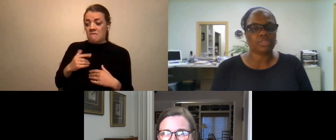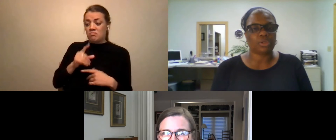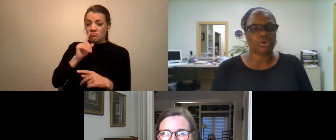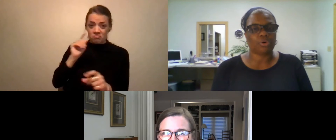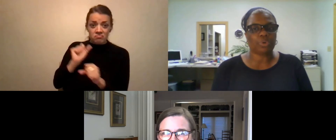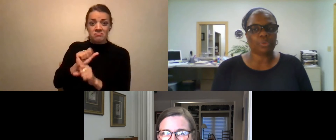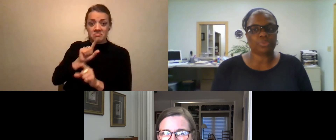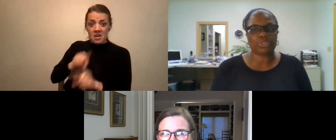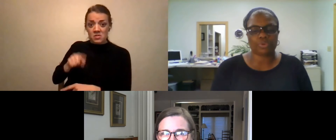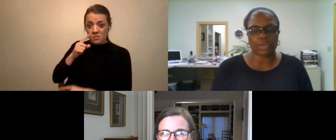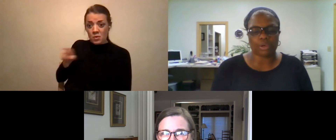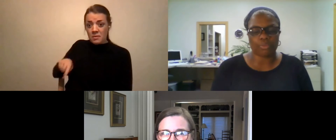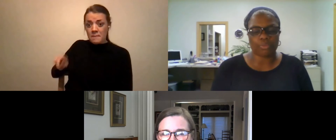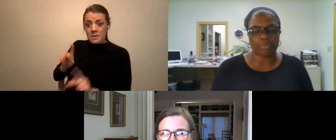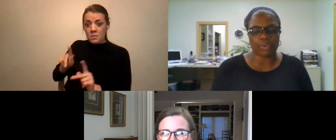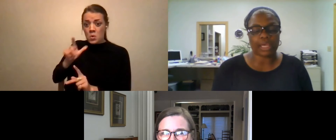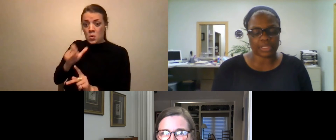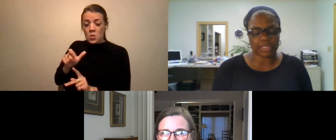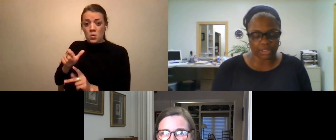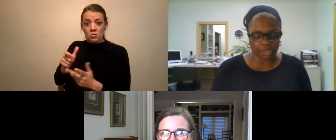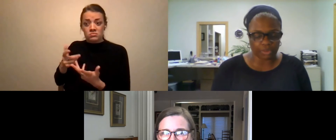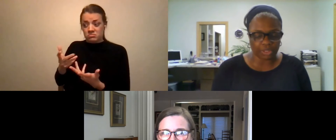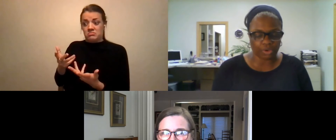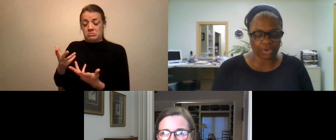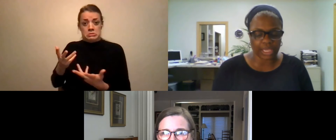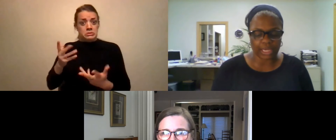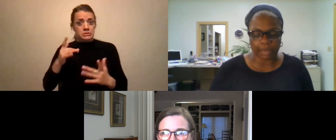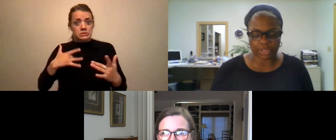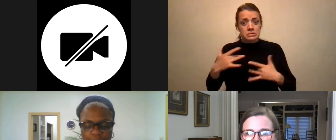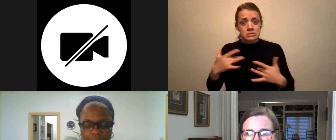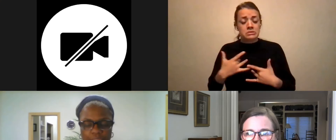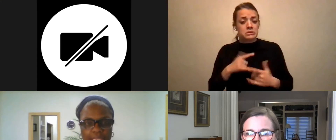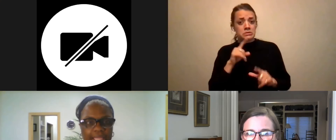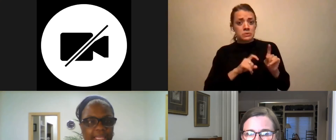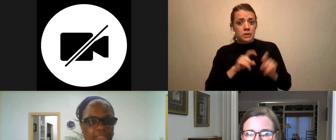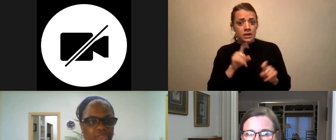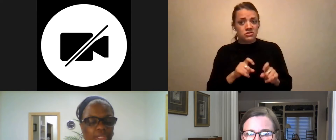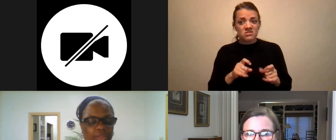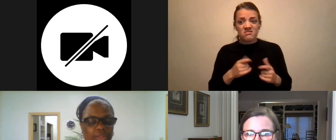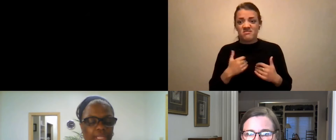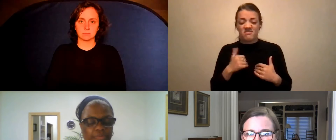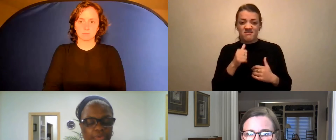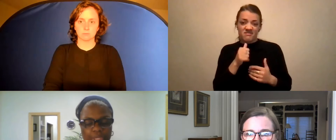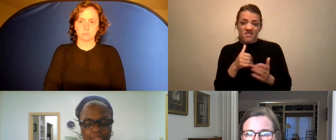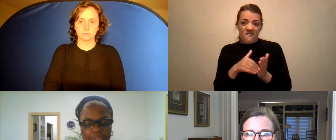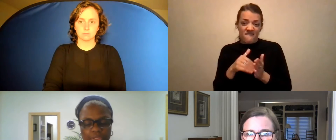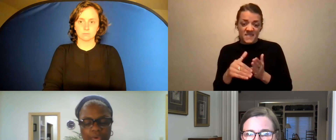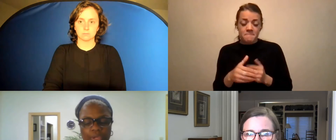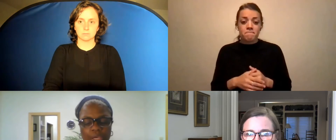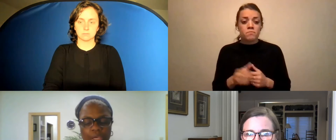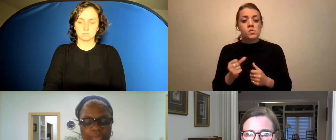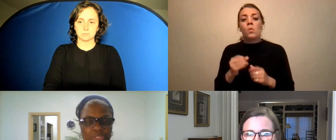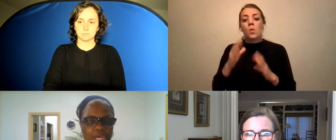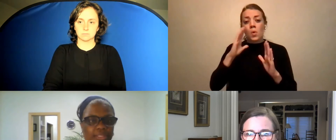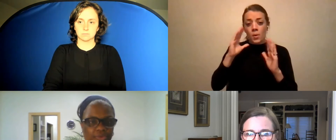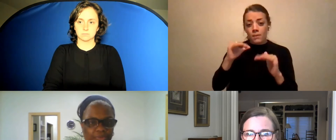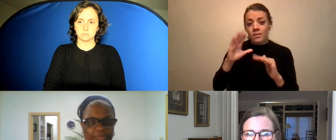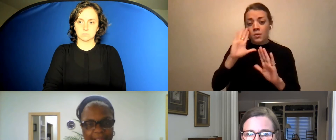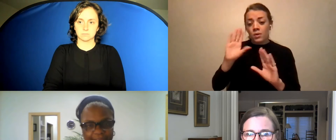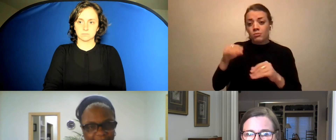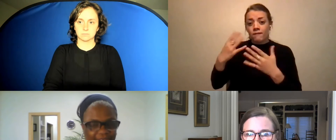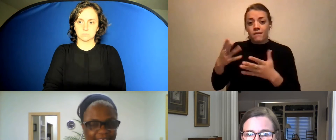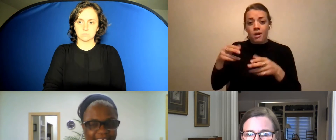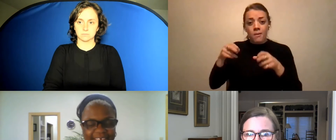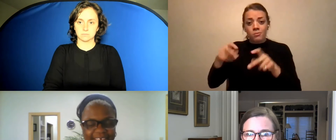time. So we hope to, Health Connections hopes to create an opportunity like that in the next few weeks or so. We've been talking